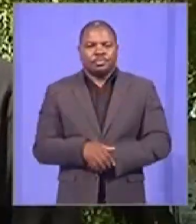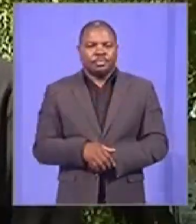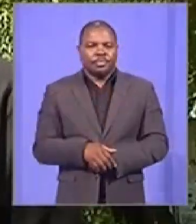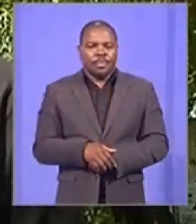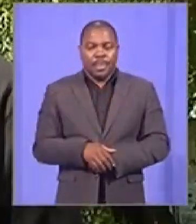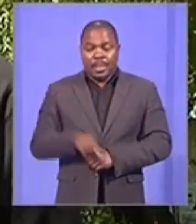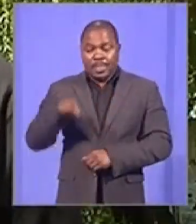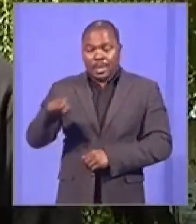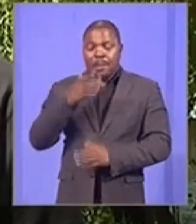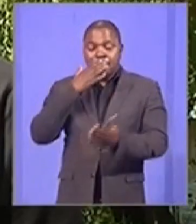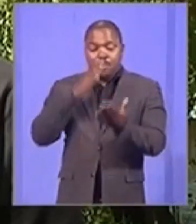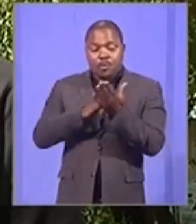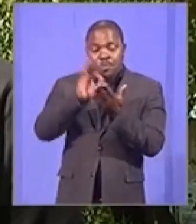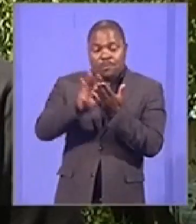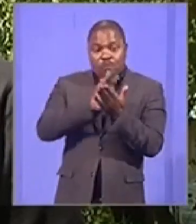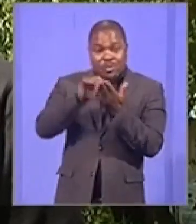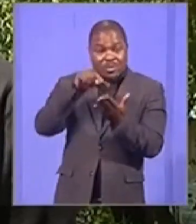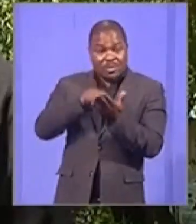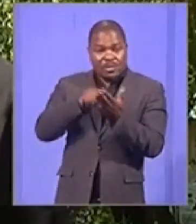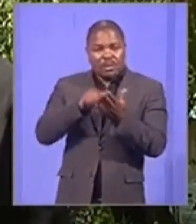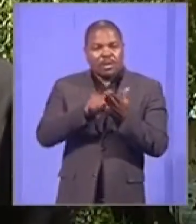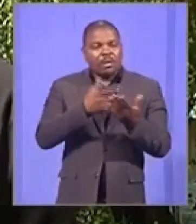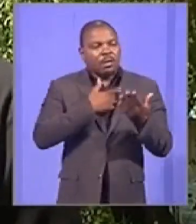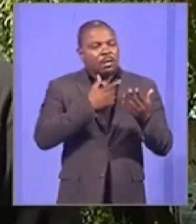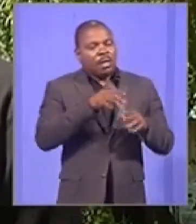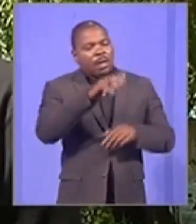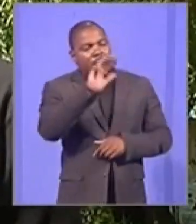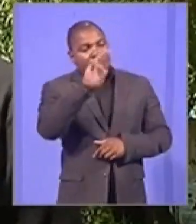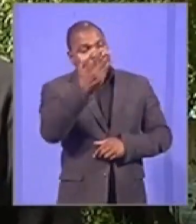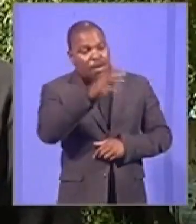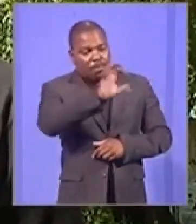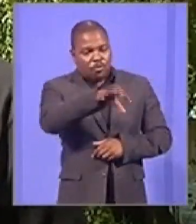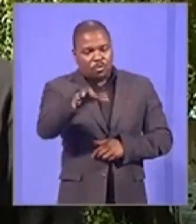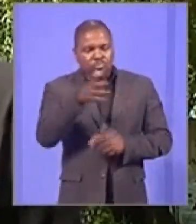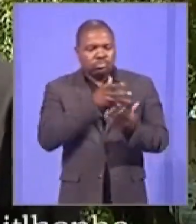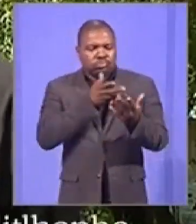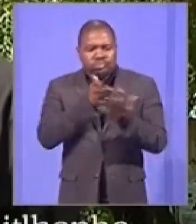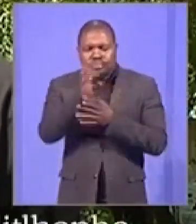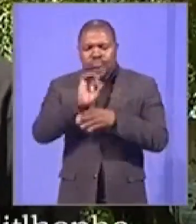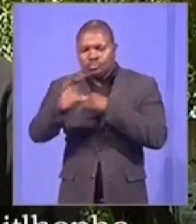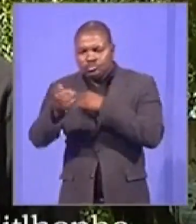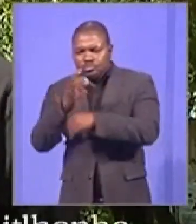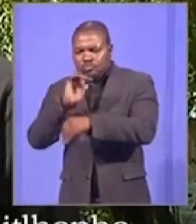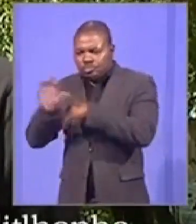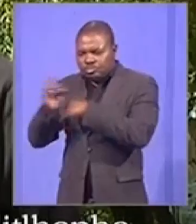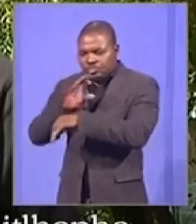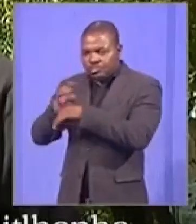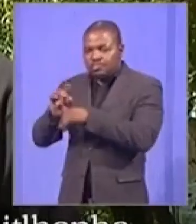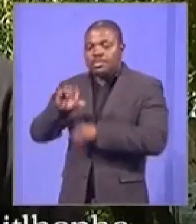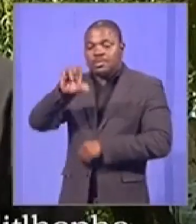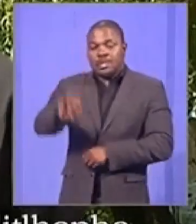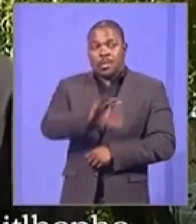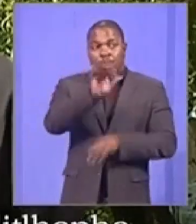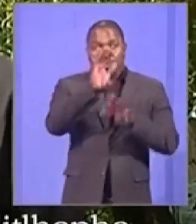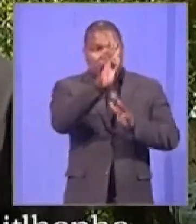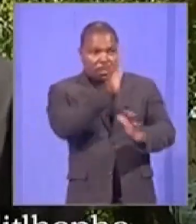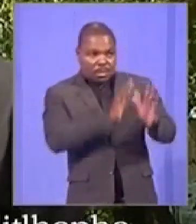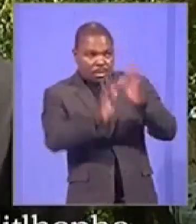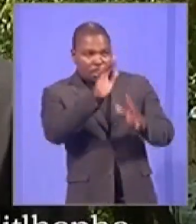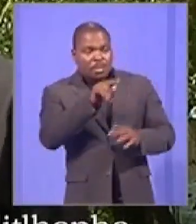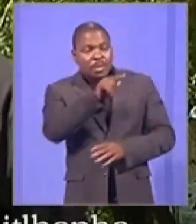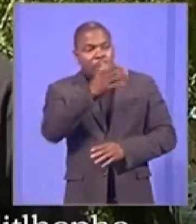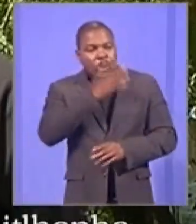crafted with communities across all 9 provinces where South Africans indicated, one, the kind of South Africa